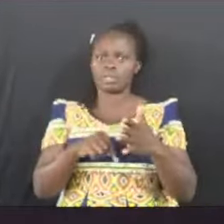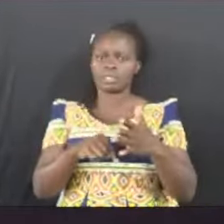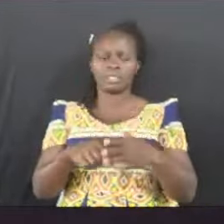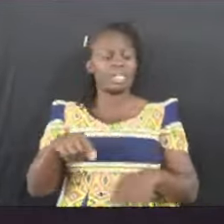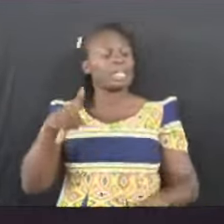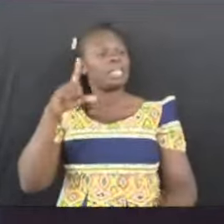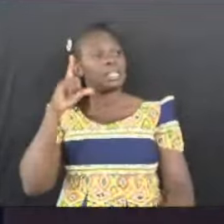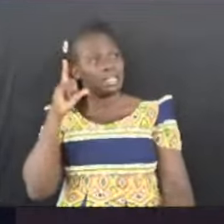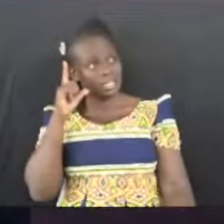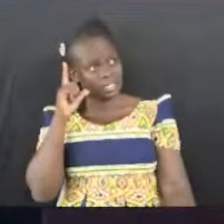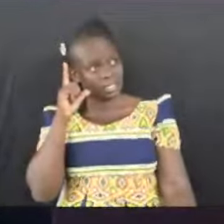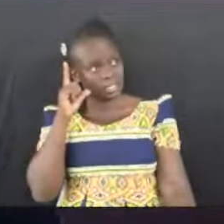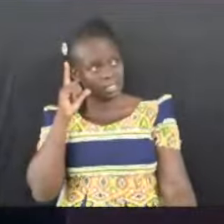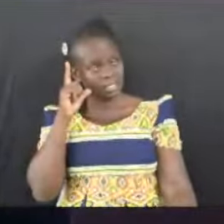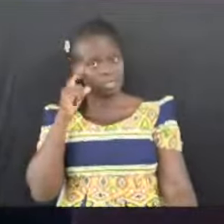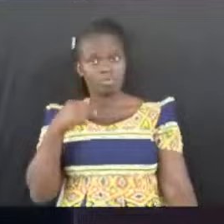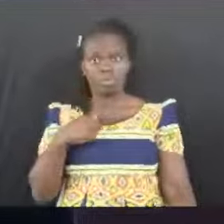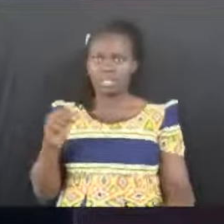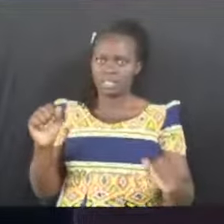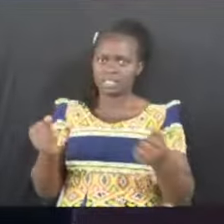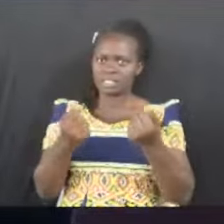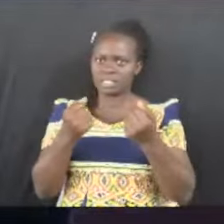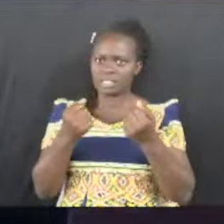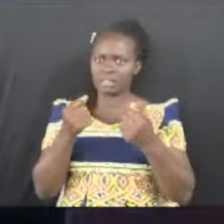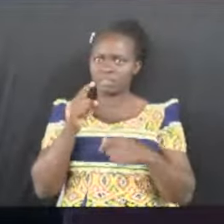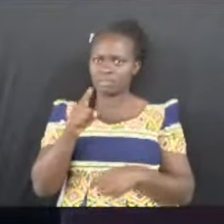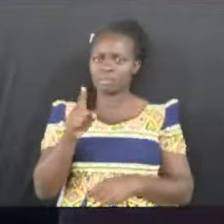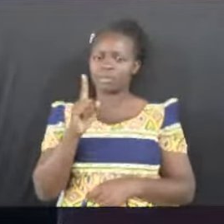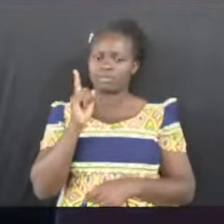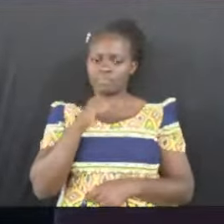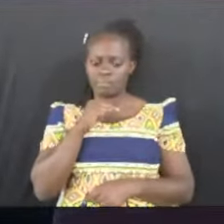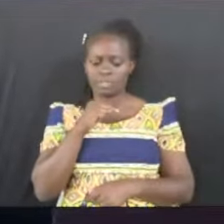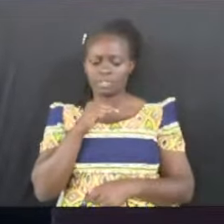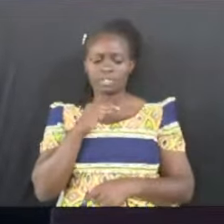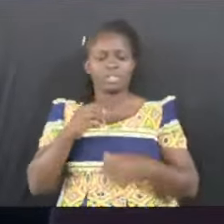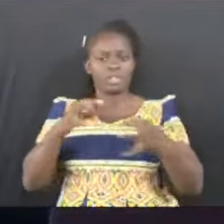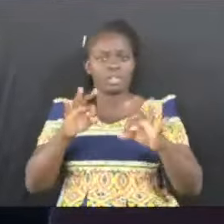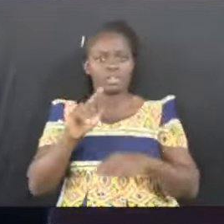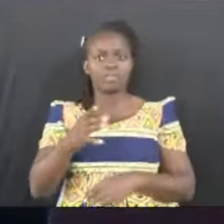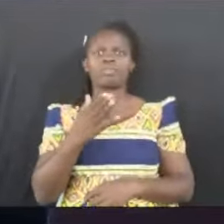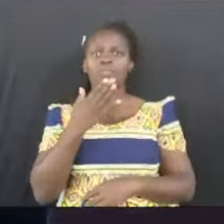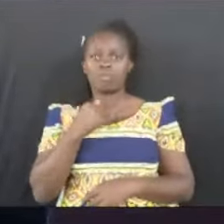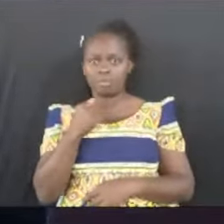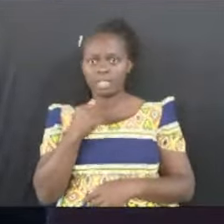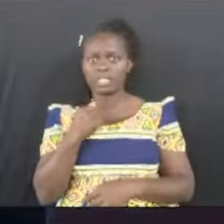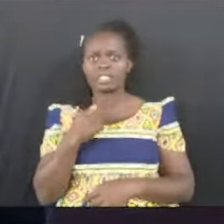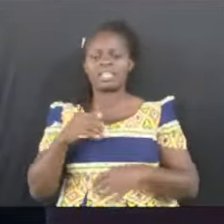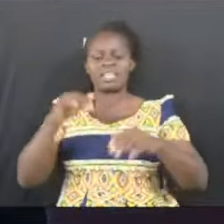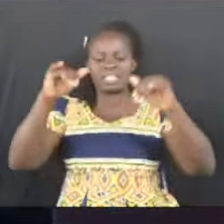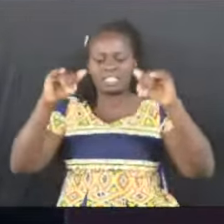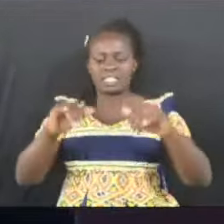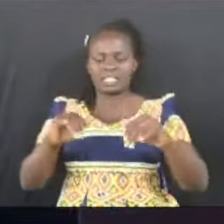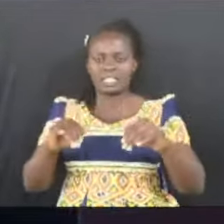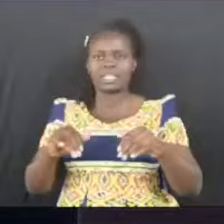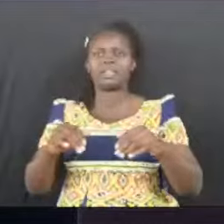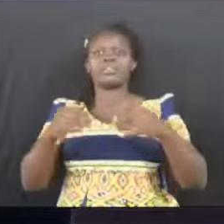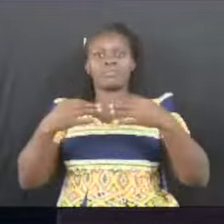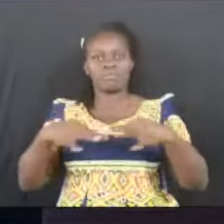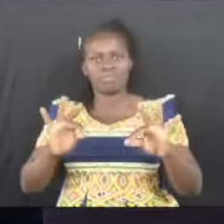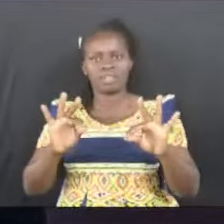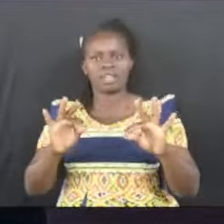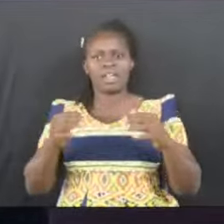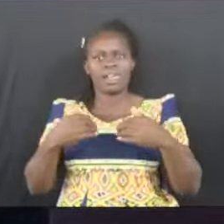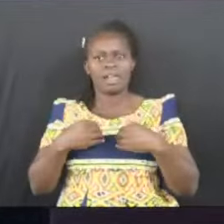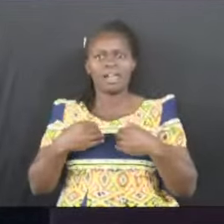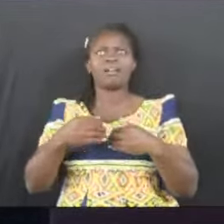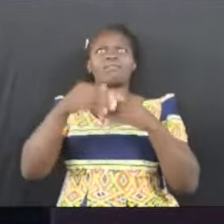have liberated you from Egypt. If you want to remain free, don't have another God before me.